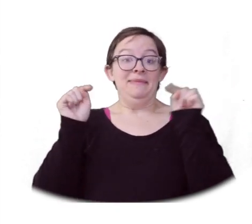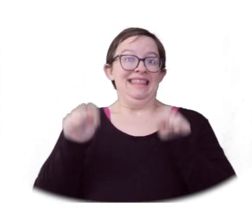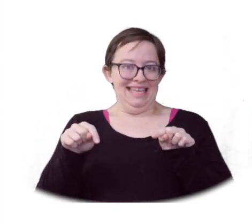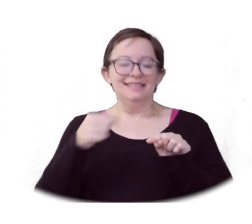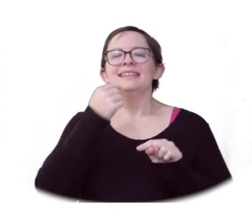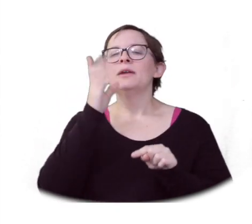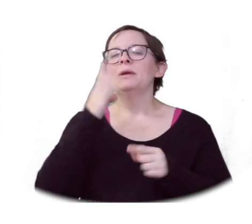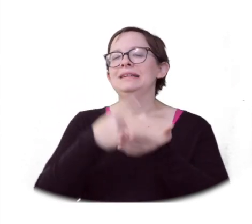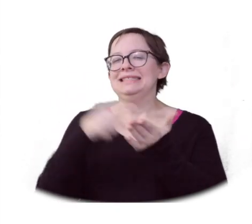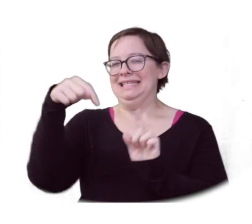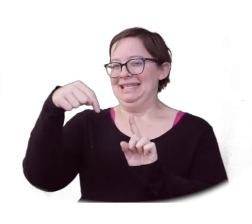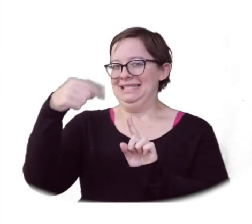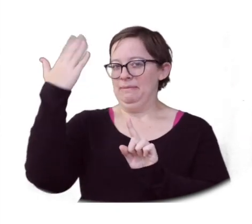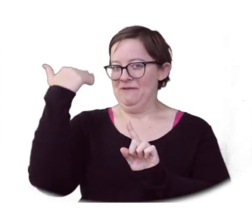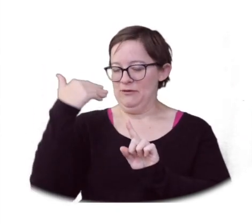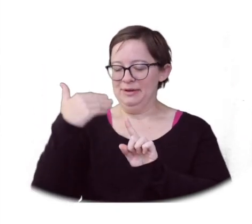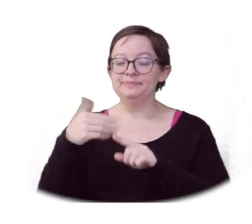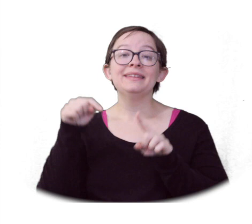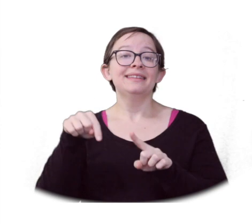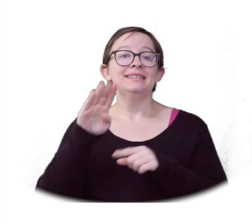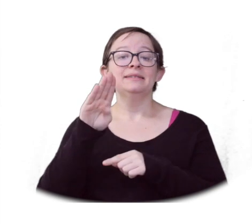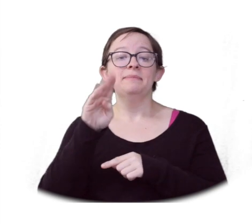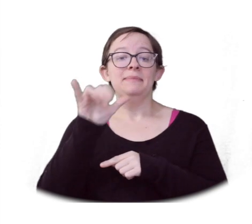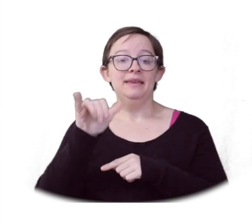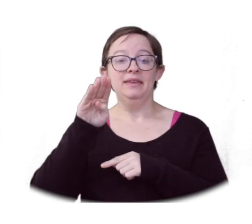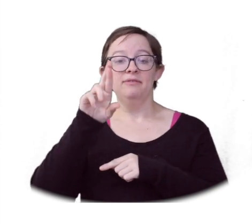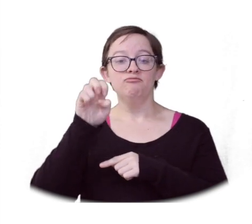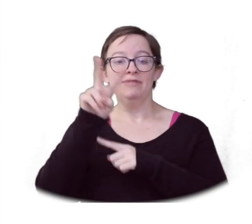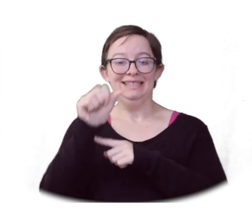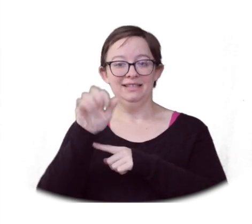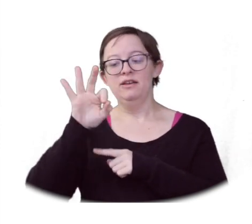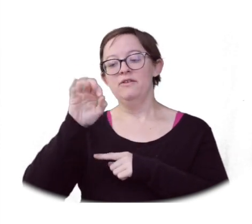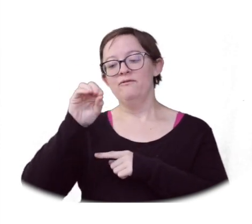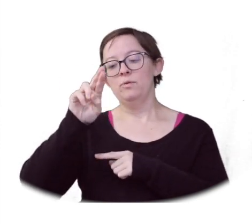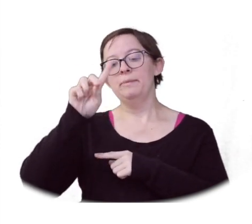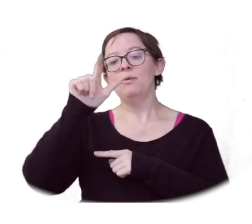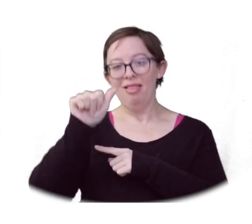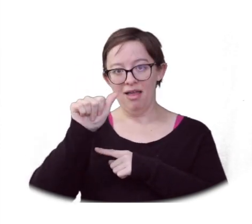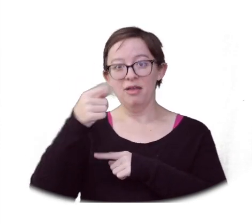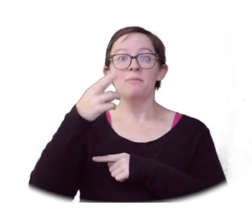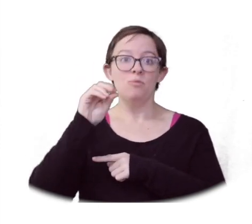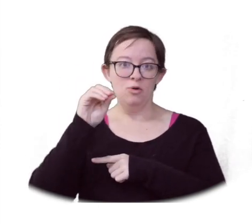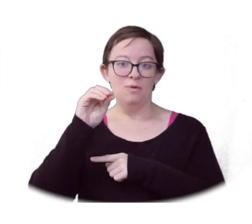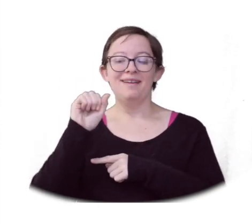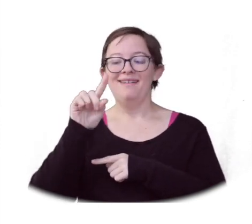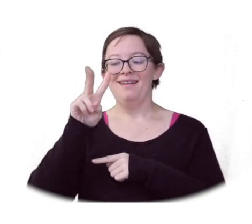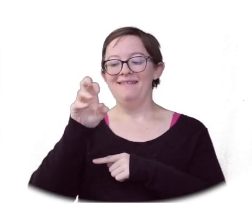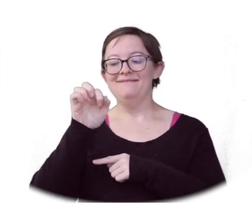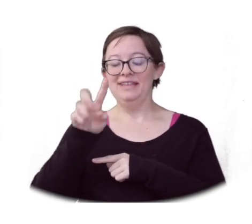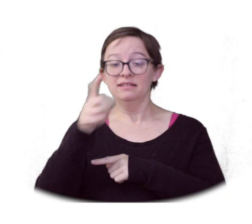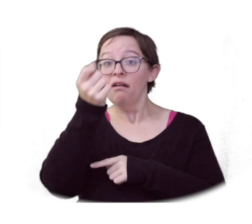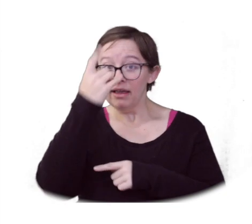And then this, I said we would talk about before. This is the Baby Brezza Formula Pro Advanced. Now, if you're going